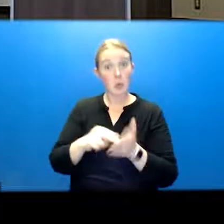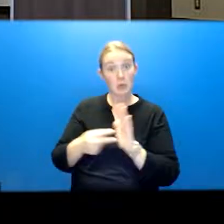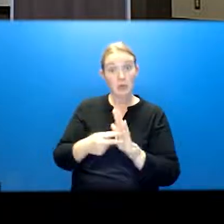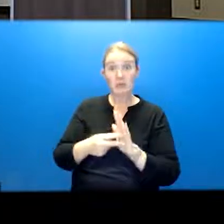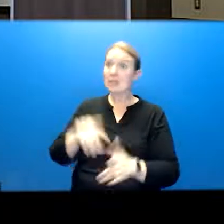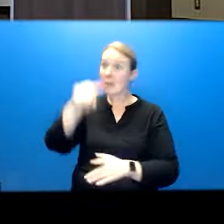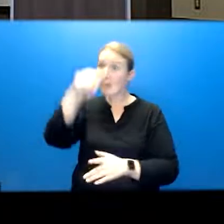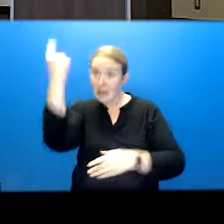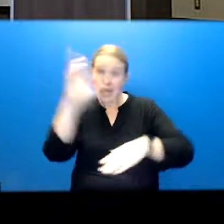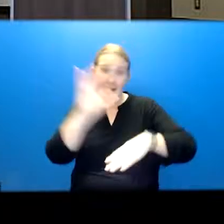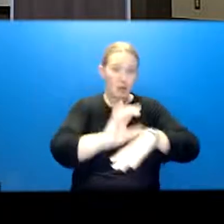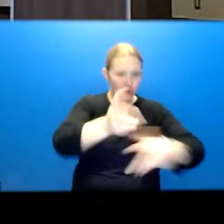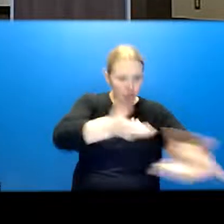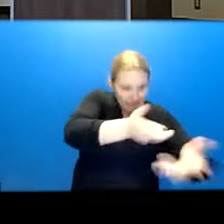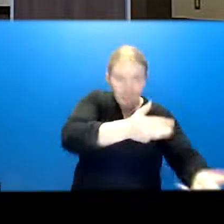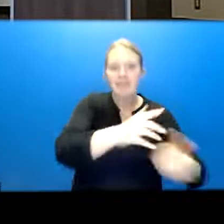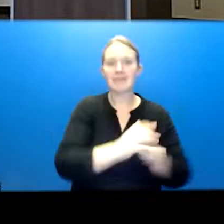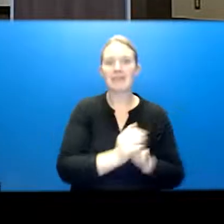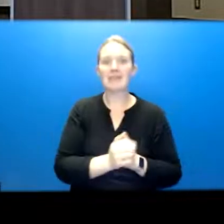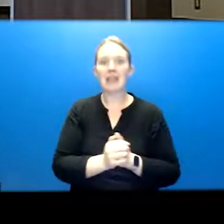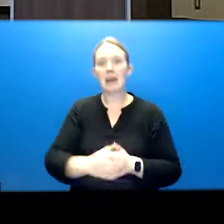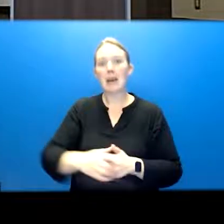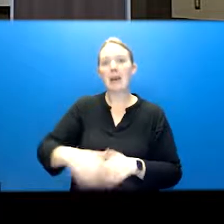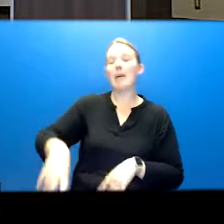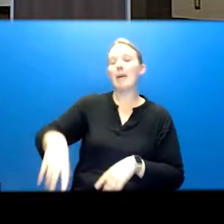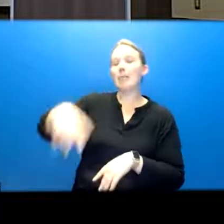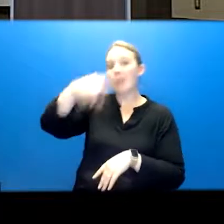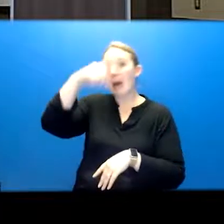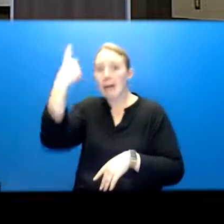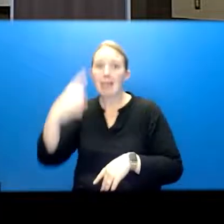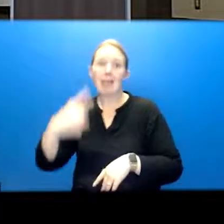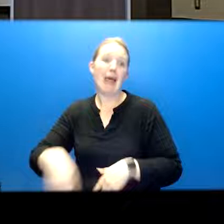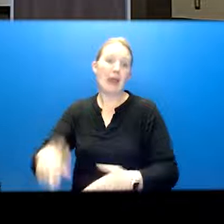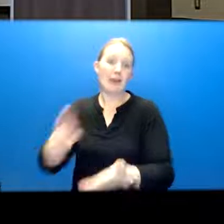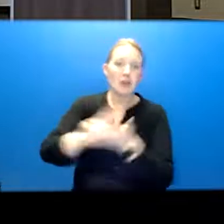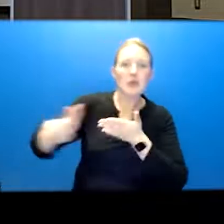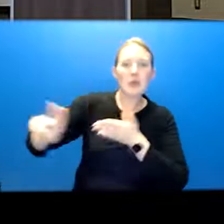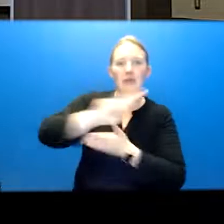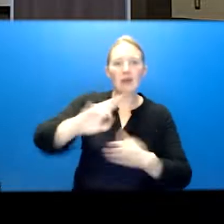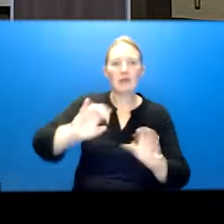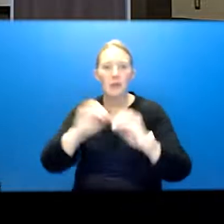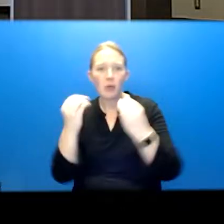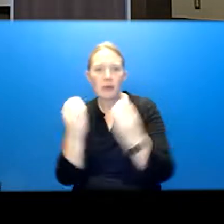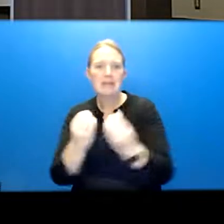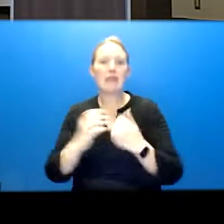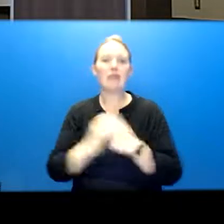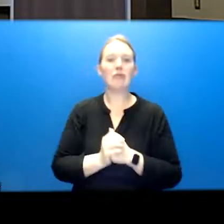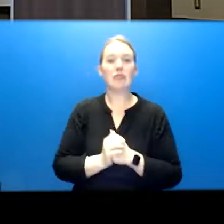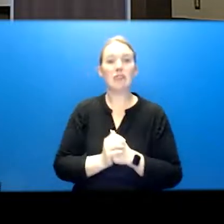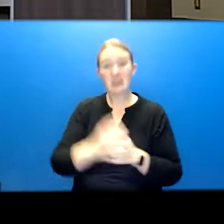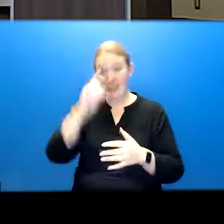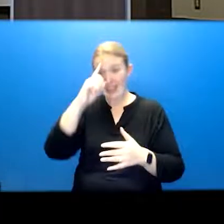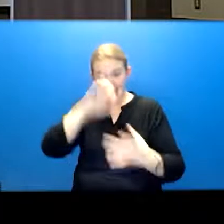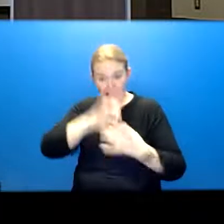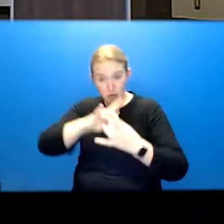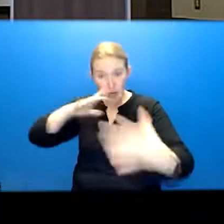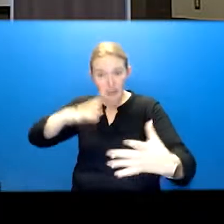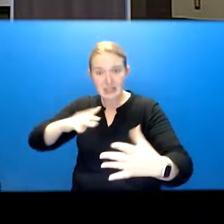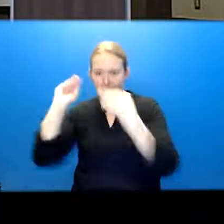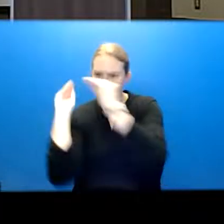churches, a lot of engagement with Black fraternities and sororities to educate them about psychosis. There's a lot of engagement